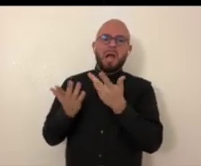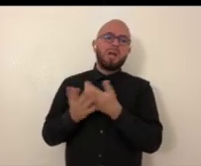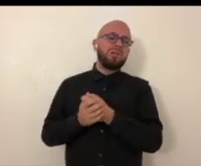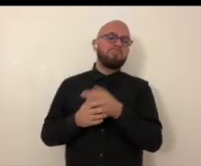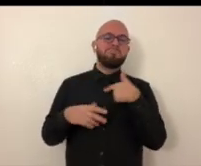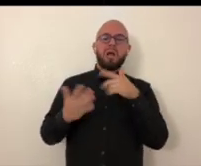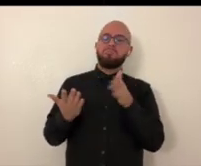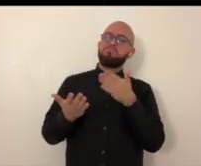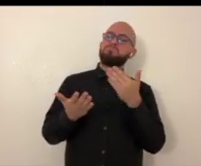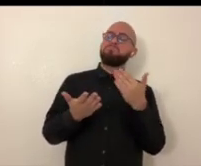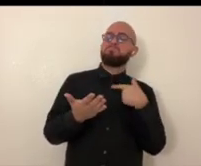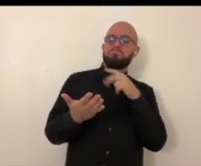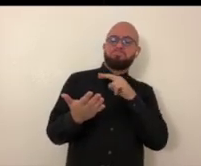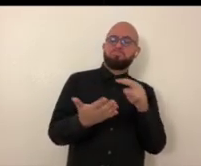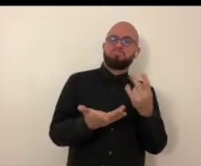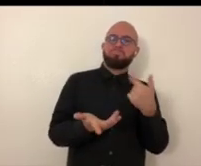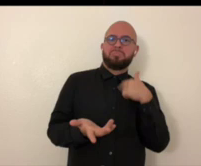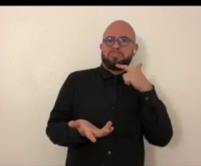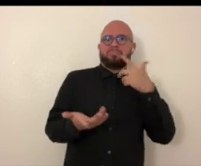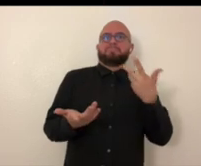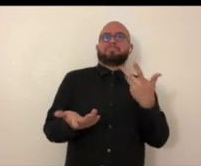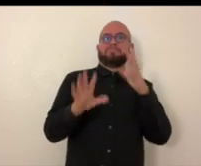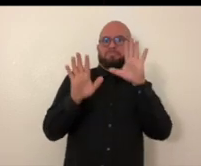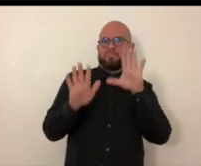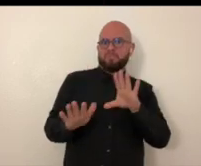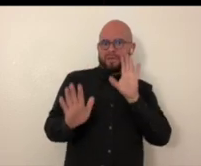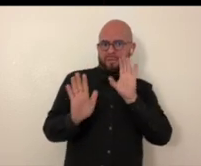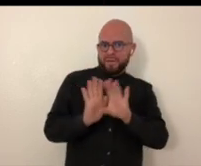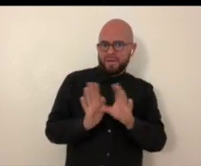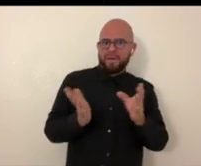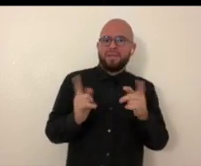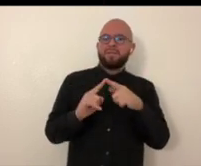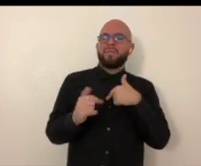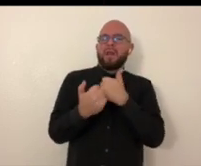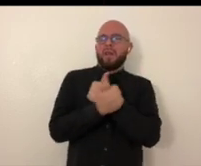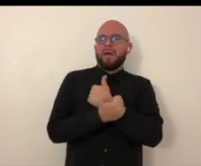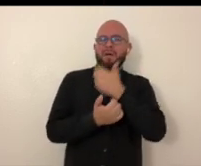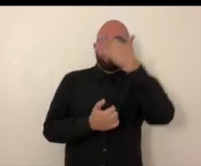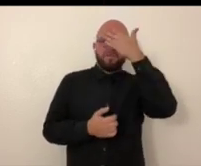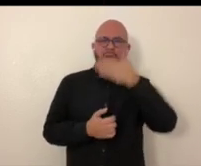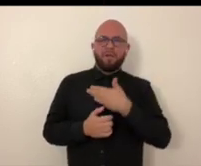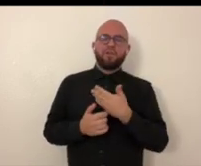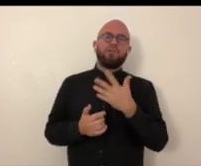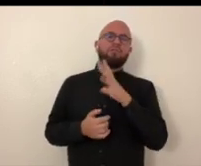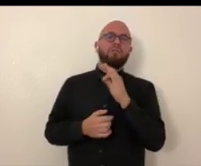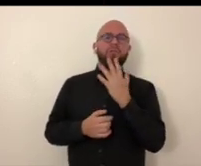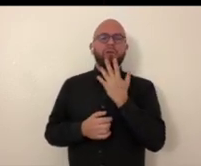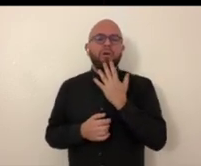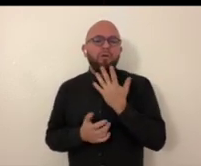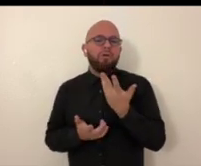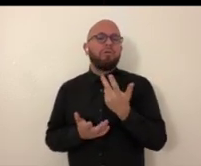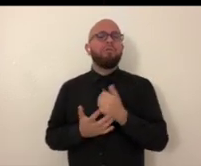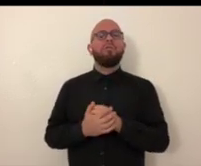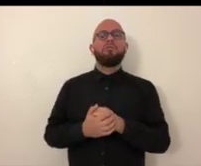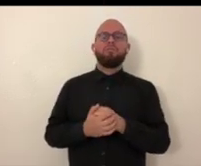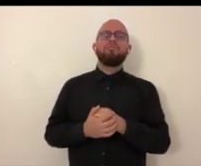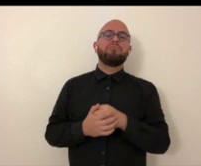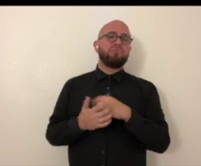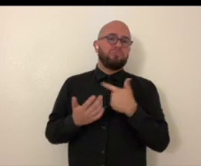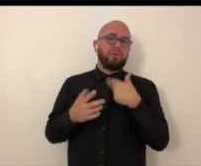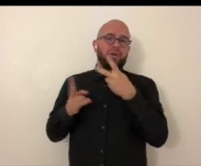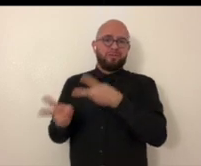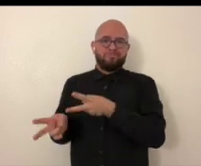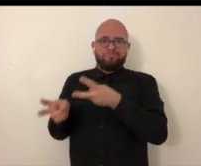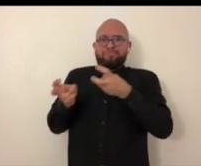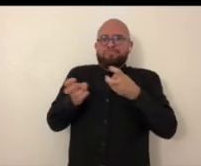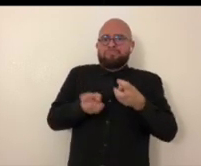70s. And I ordered it online, and I looked through it. There's great images,